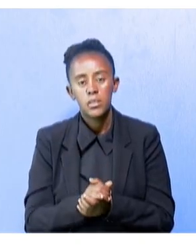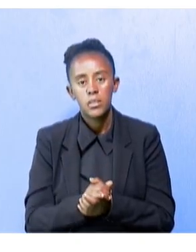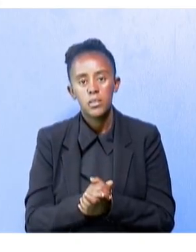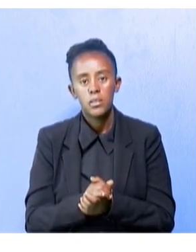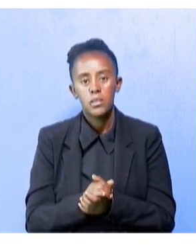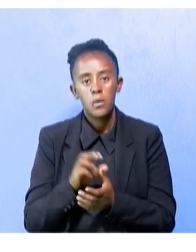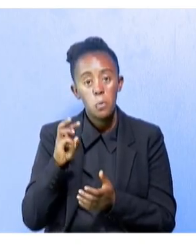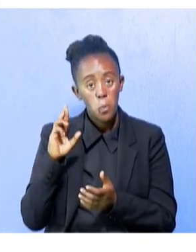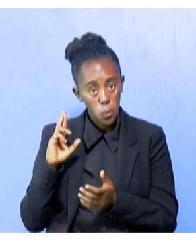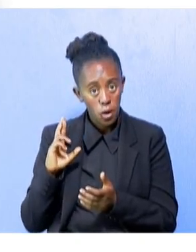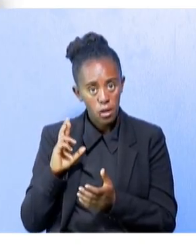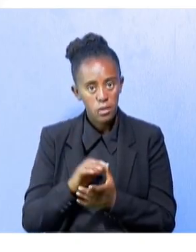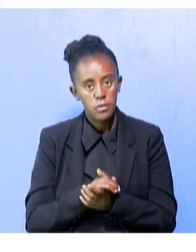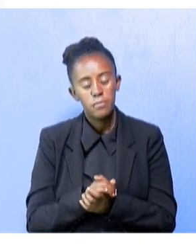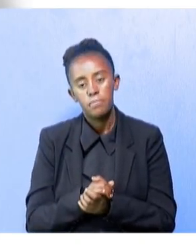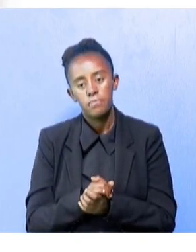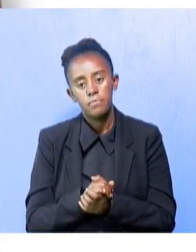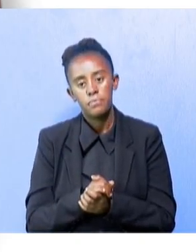or were